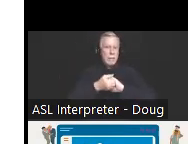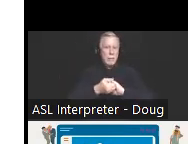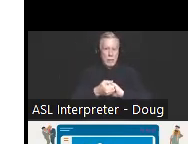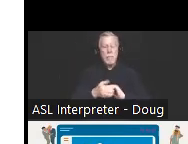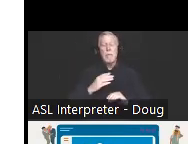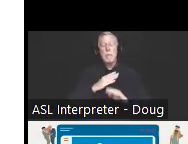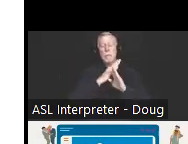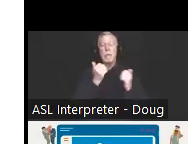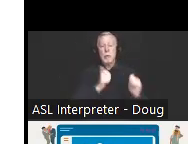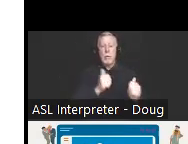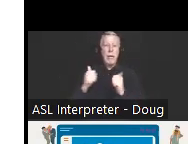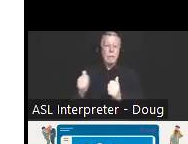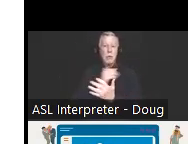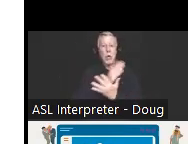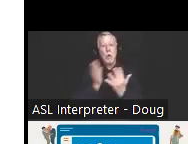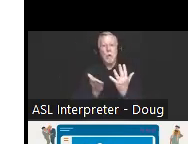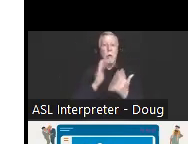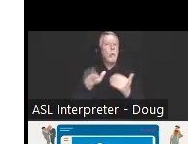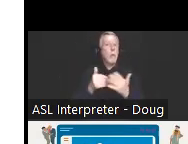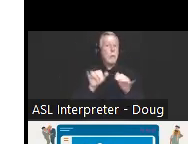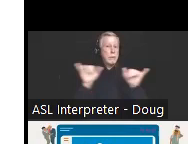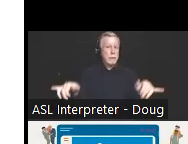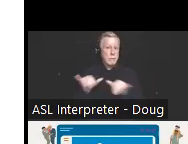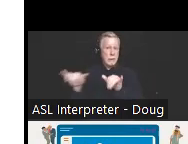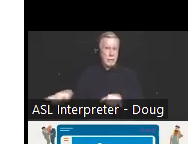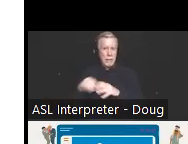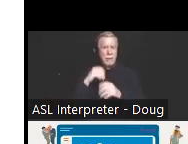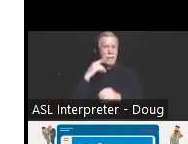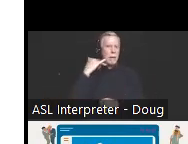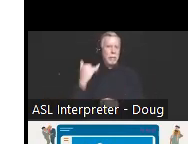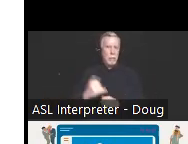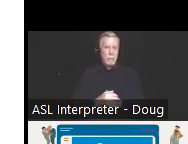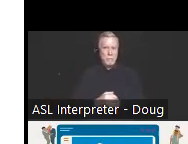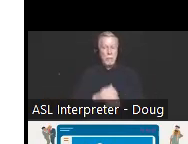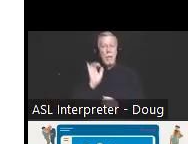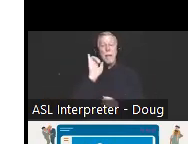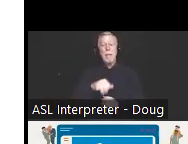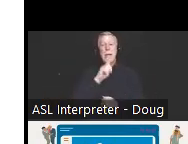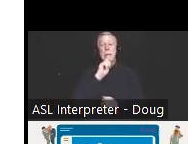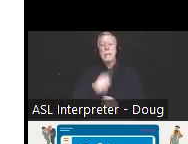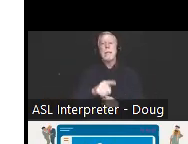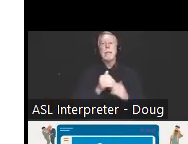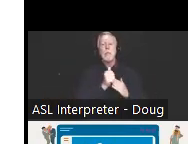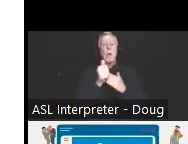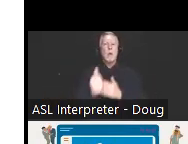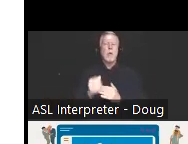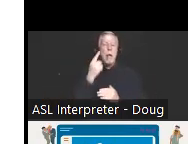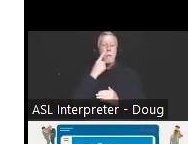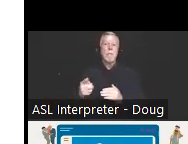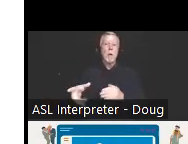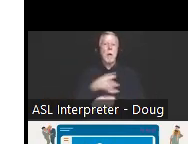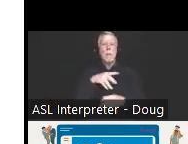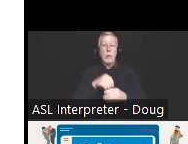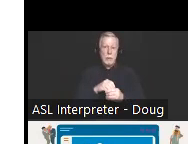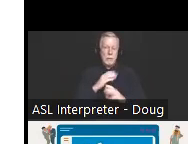across all systems in California. This is a roadmap for comprehensive prevention planning, and